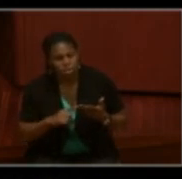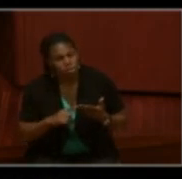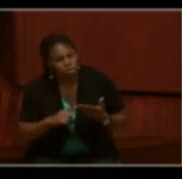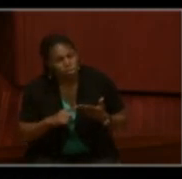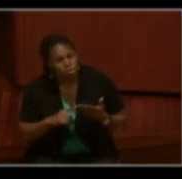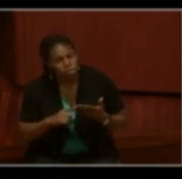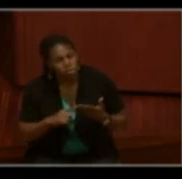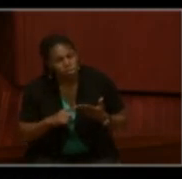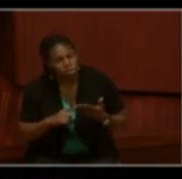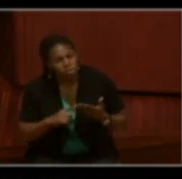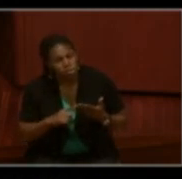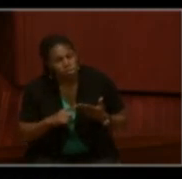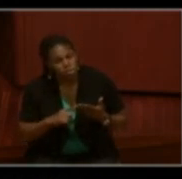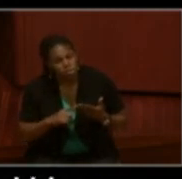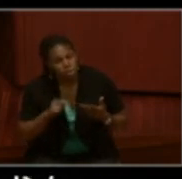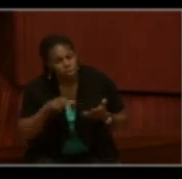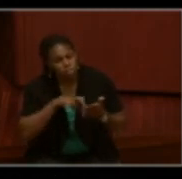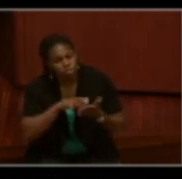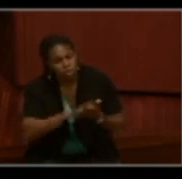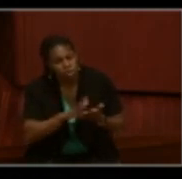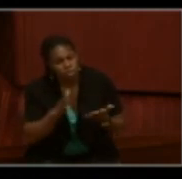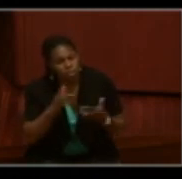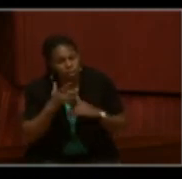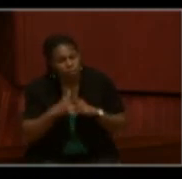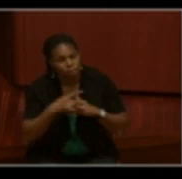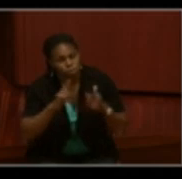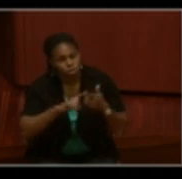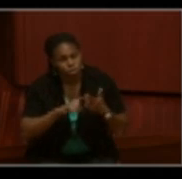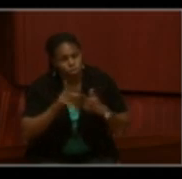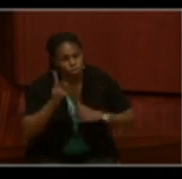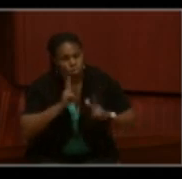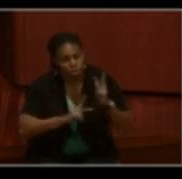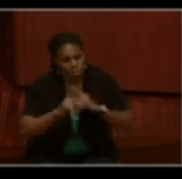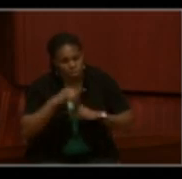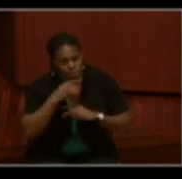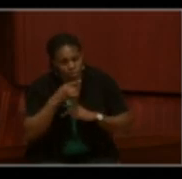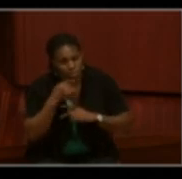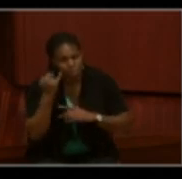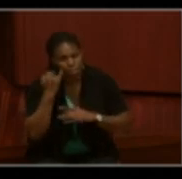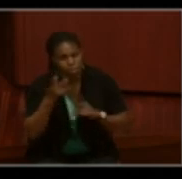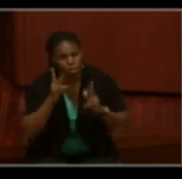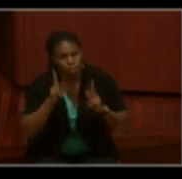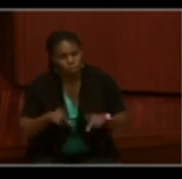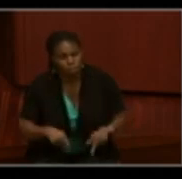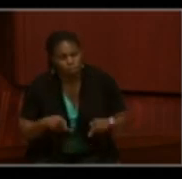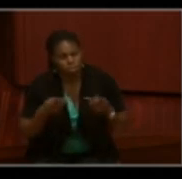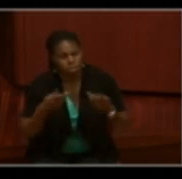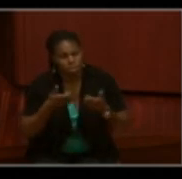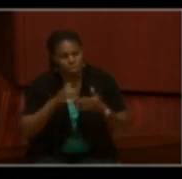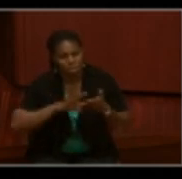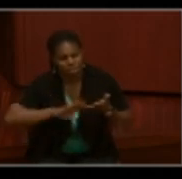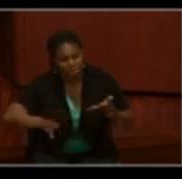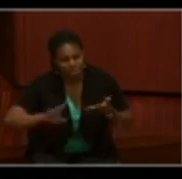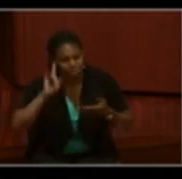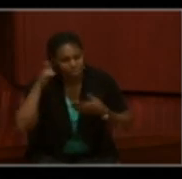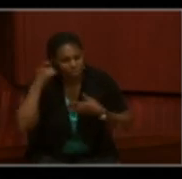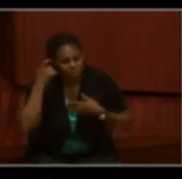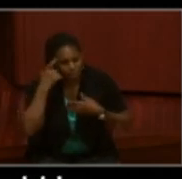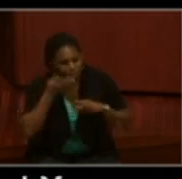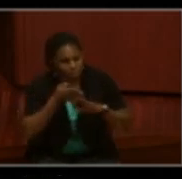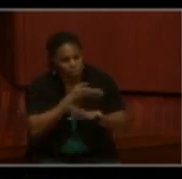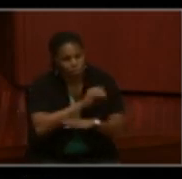these records are available to the public as well if the person separated from government service prior to April